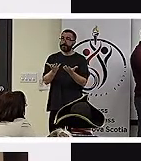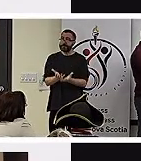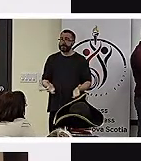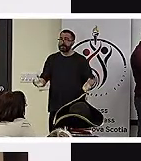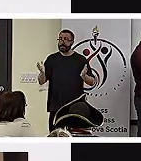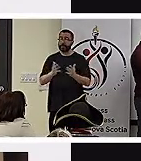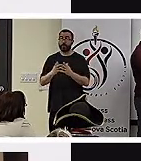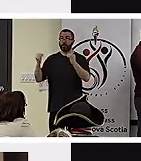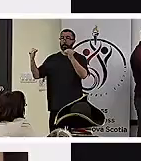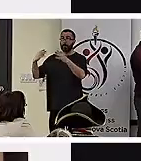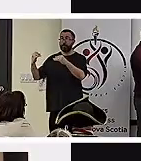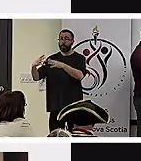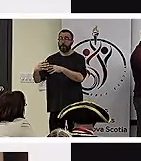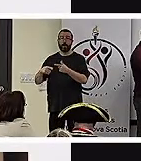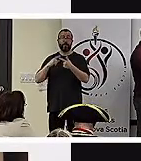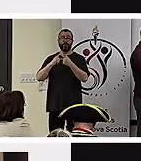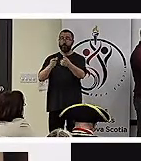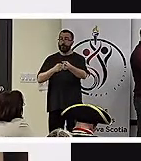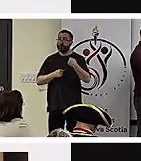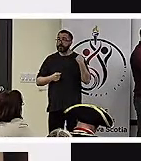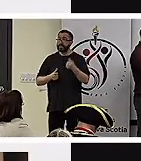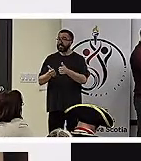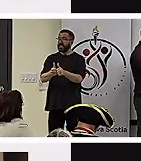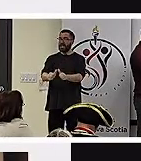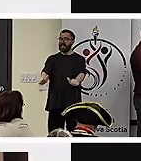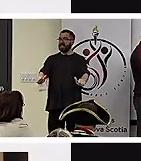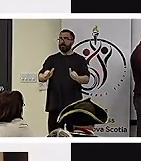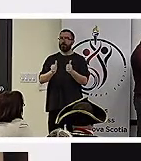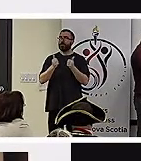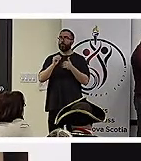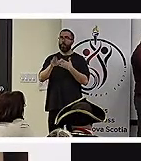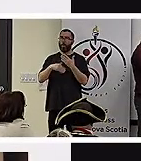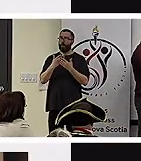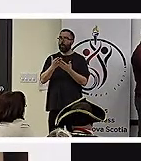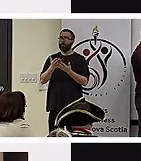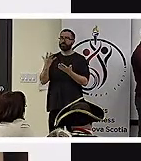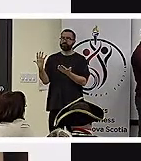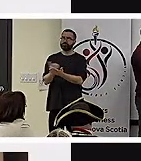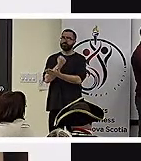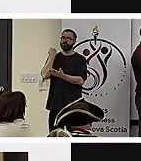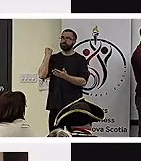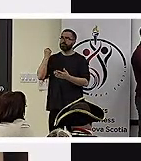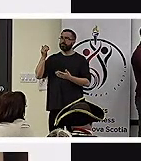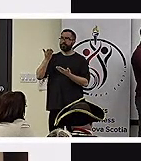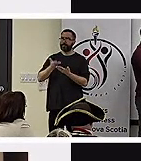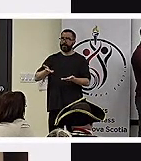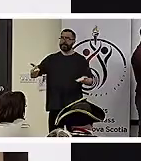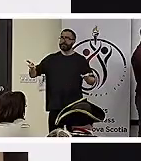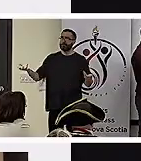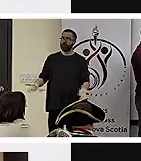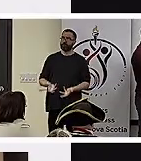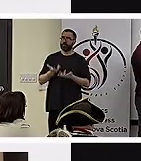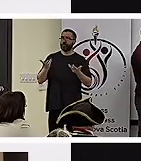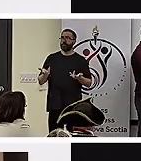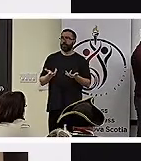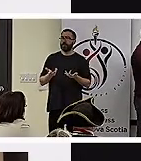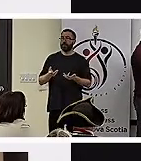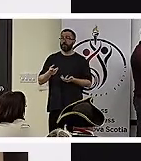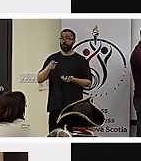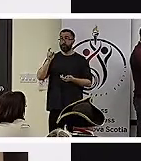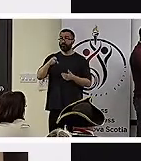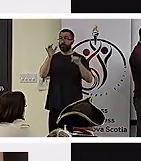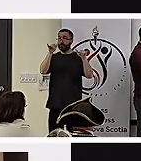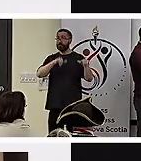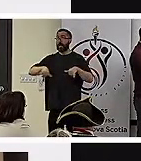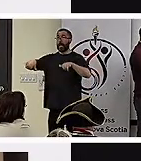a fridge or anything. So everybody is able to use all the different items and different things here, which is how it should be,